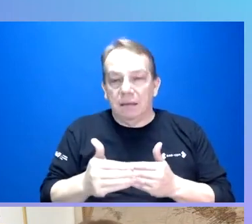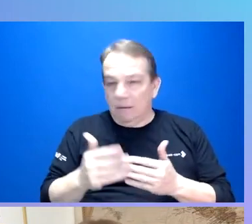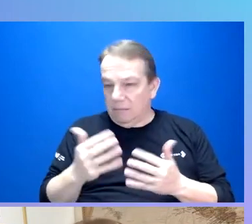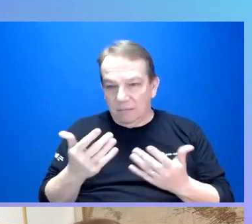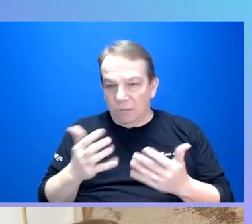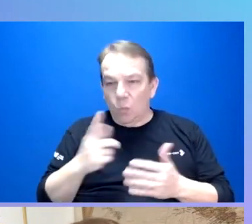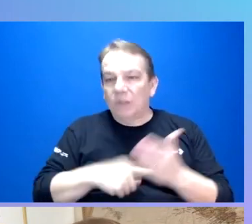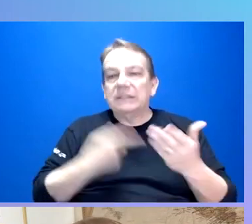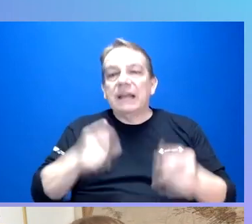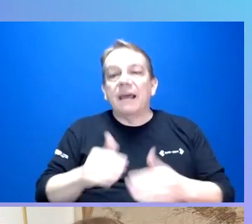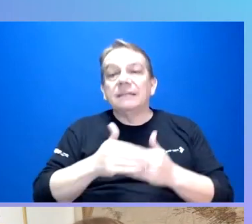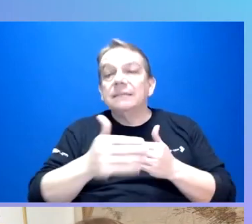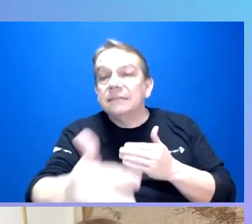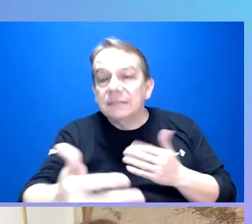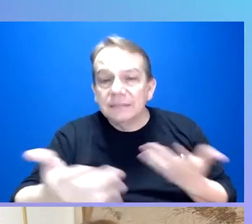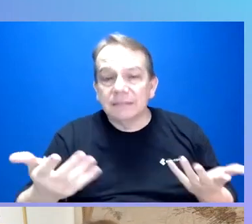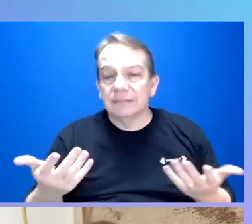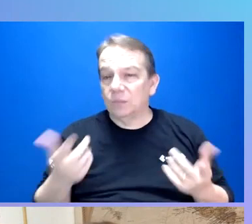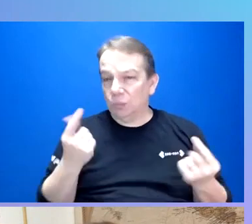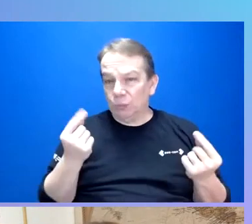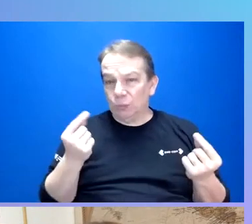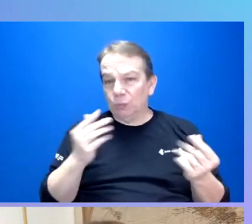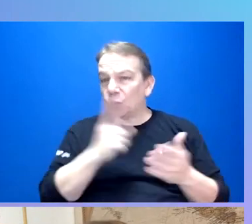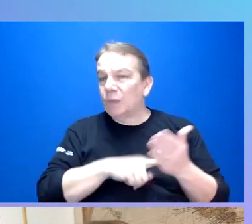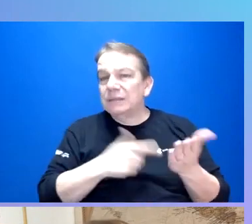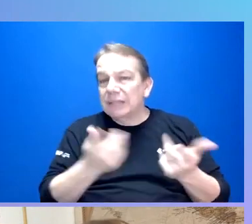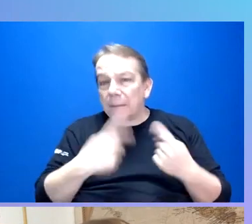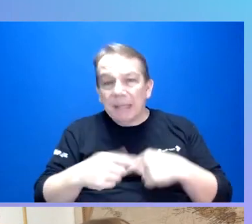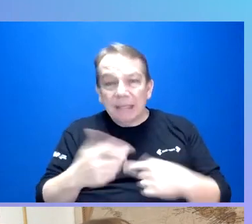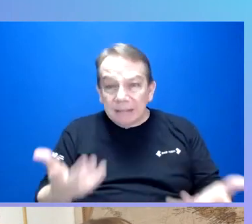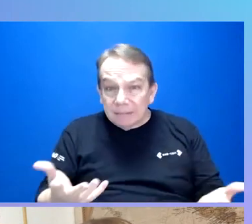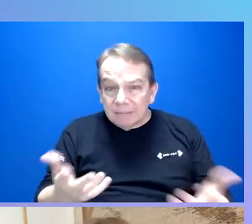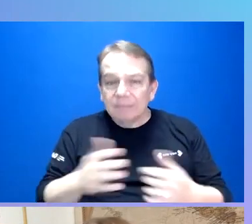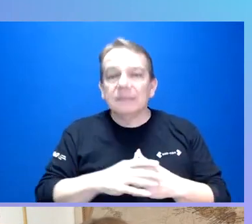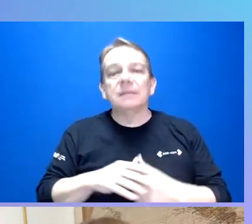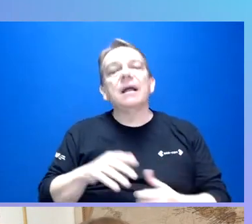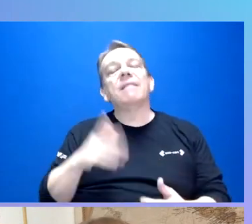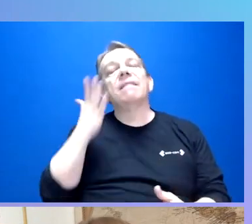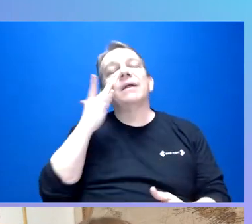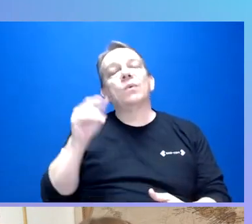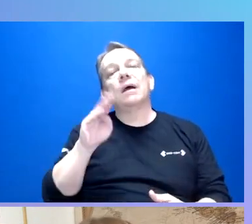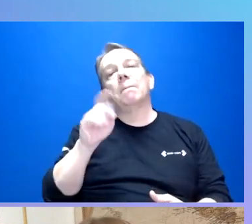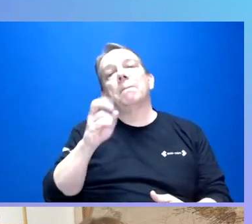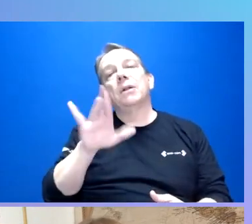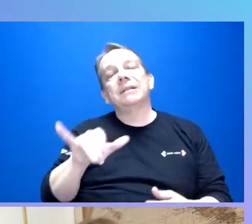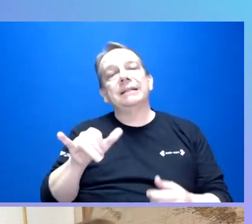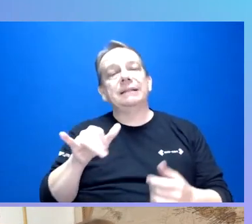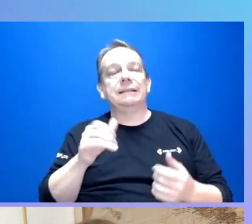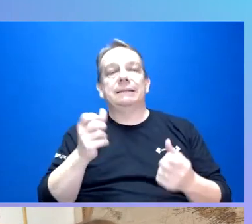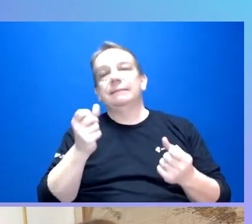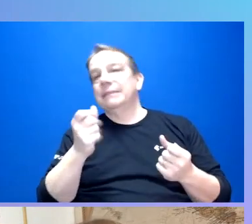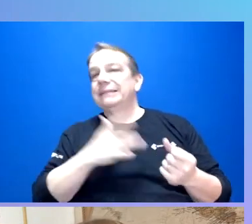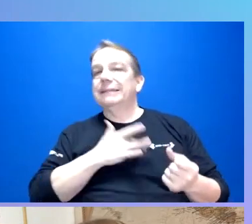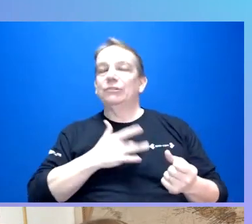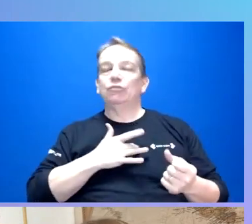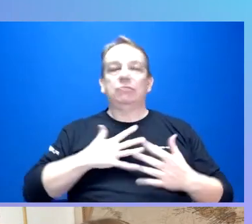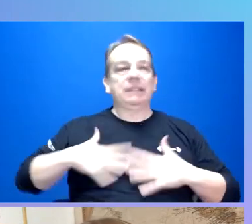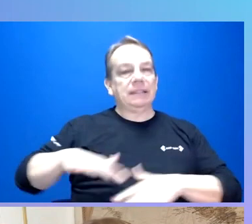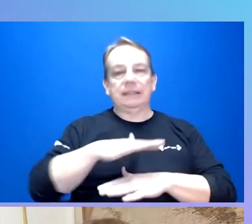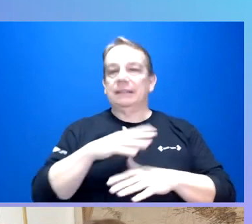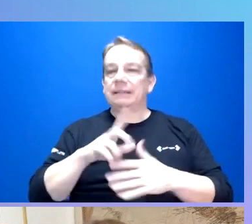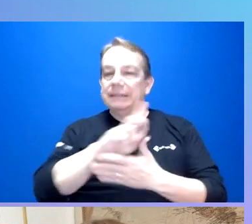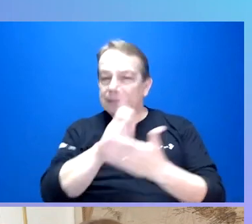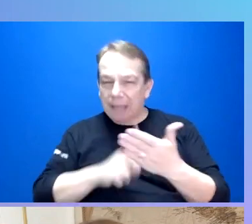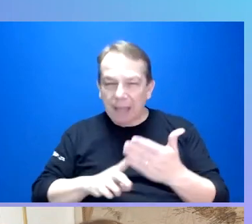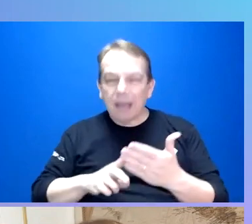question is, okay, well then what's next? And I think that's where multisensory design really comes into play because it can help us look at